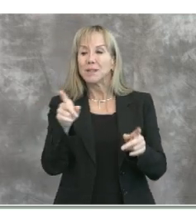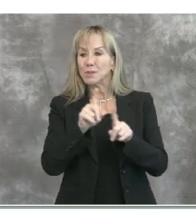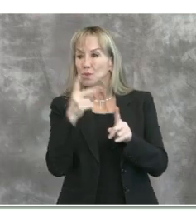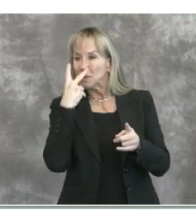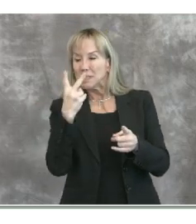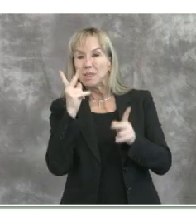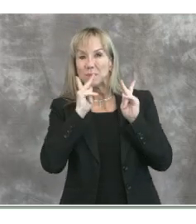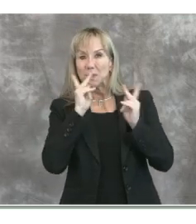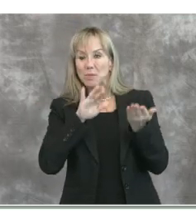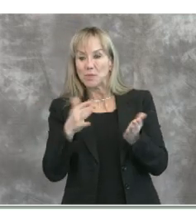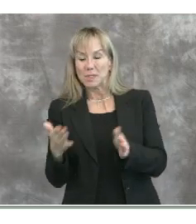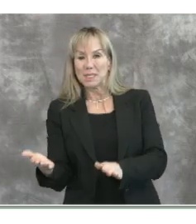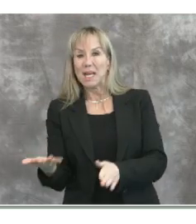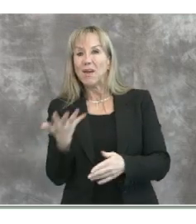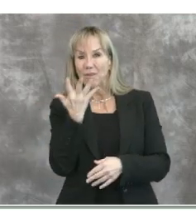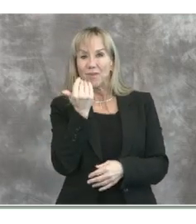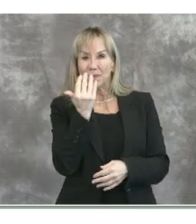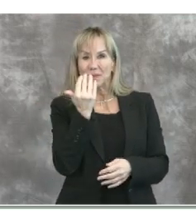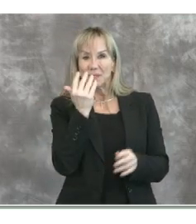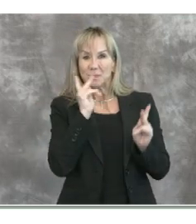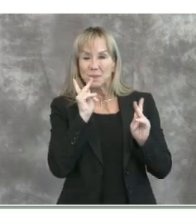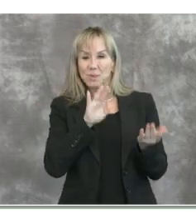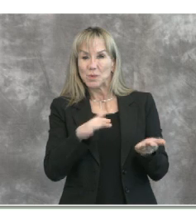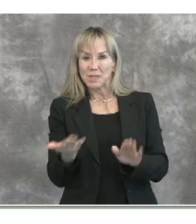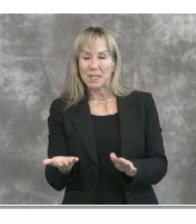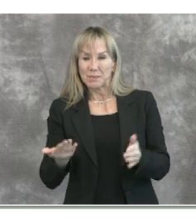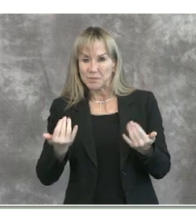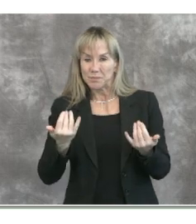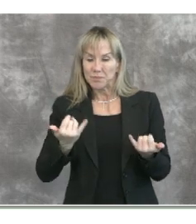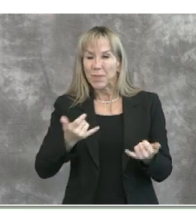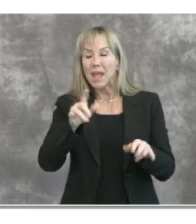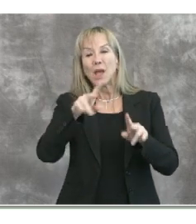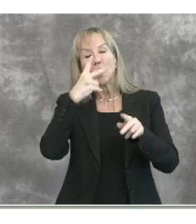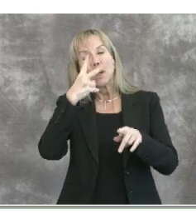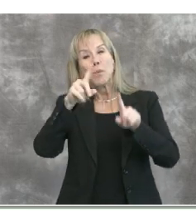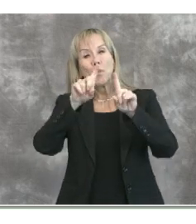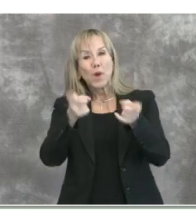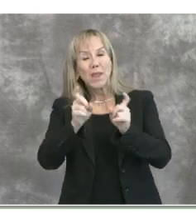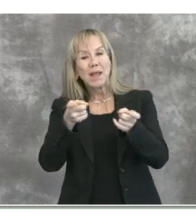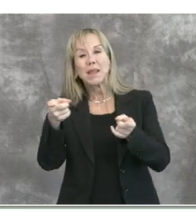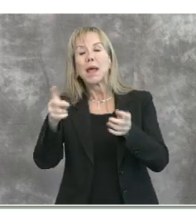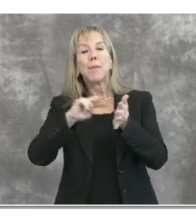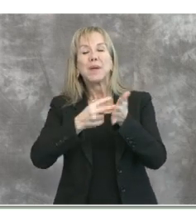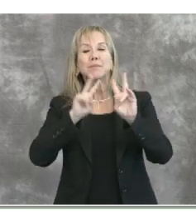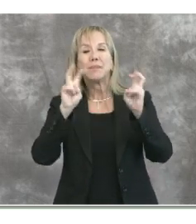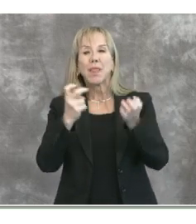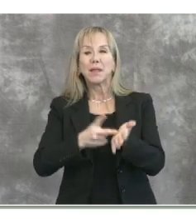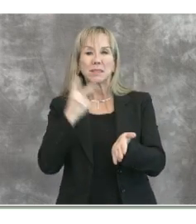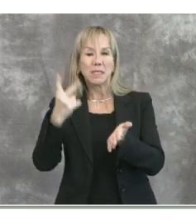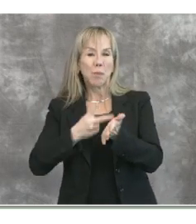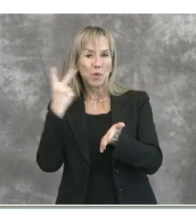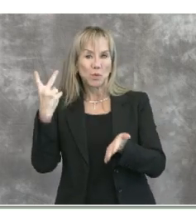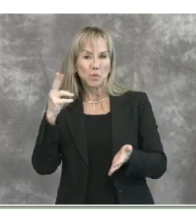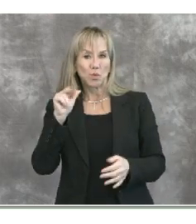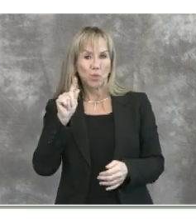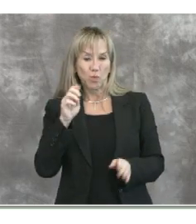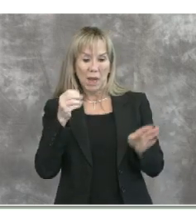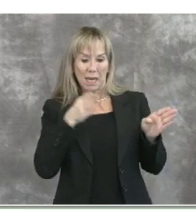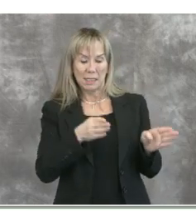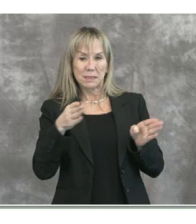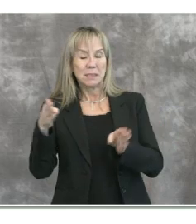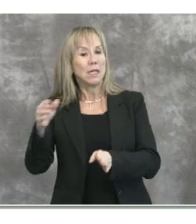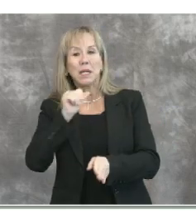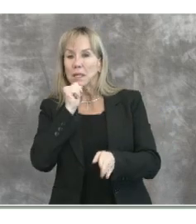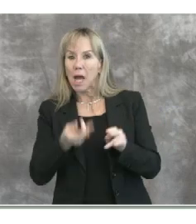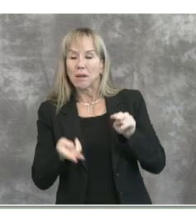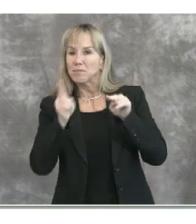life, 15 additional losses of life, but the 15 in parentheses there represents the doubling rate of deaths and not the total